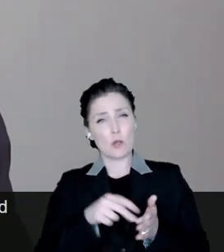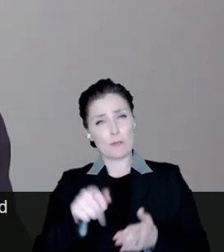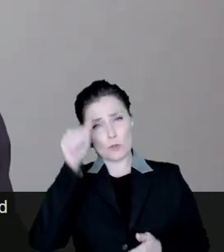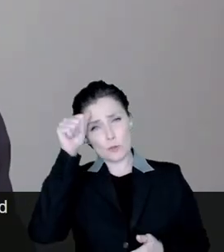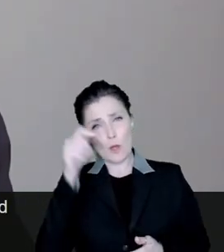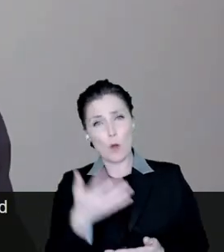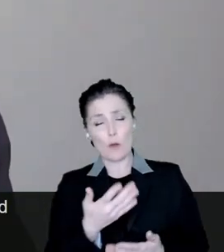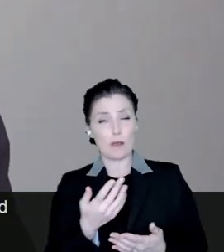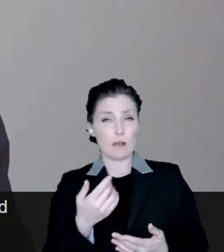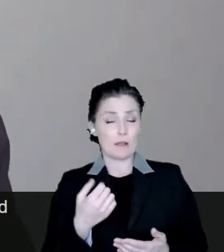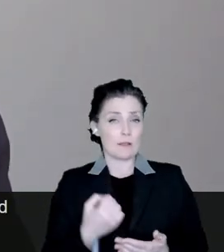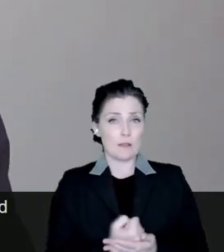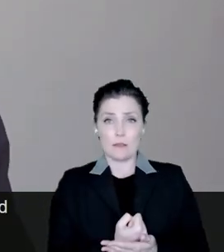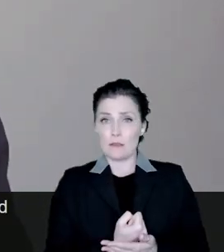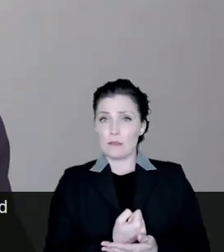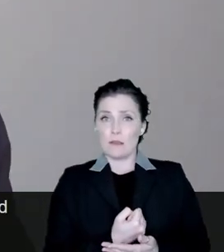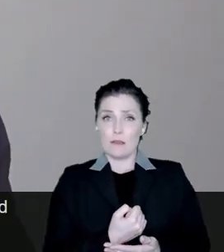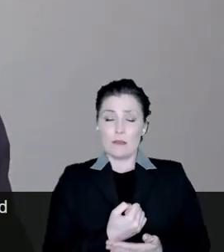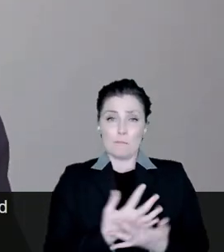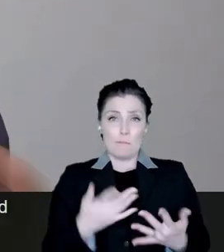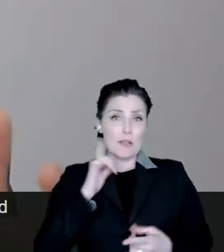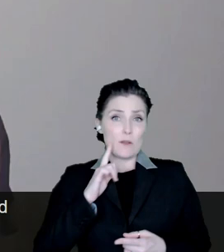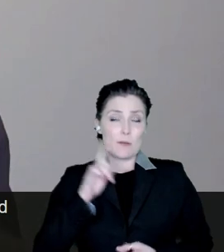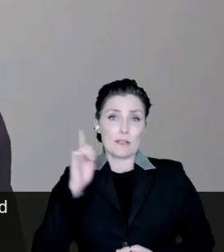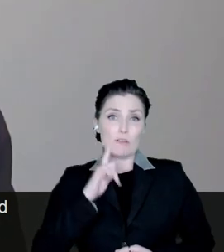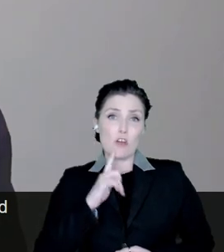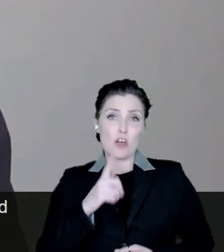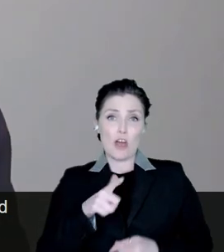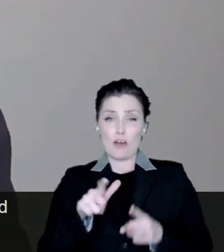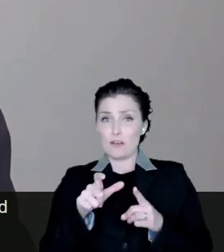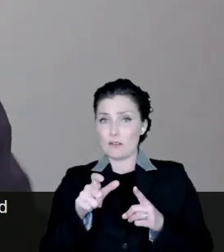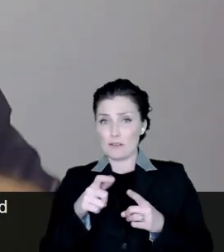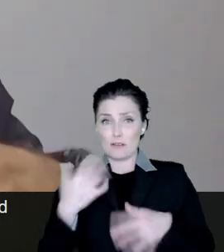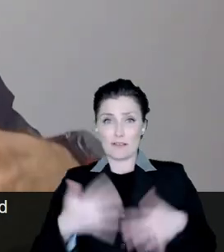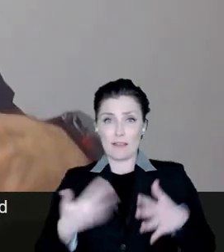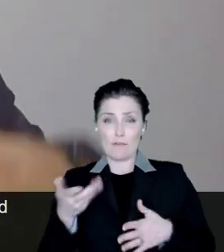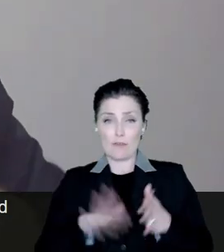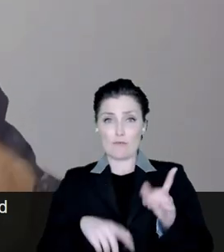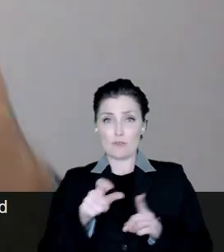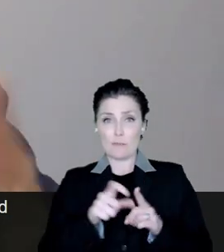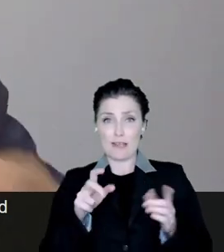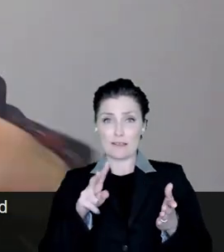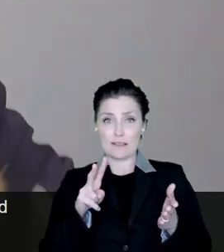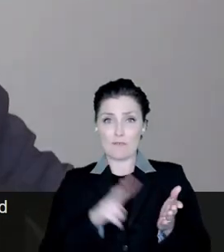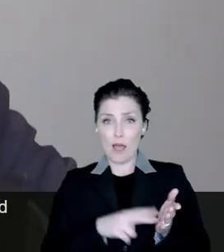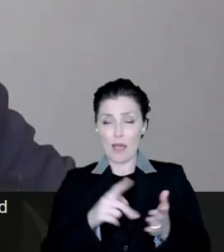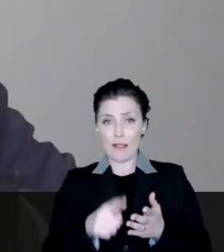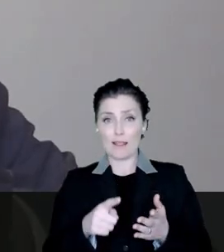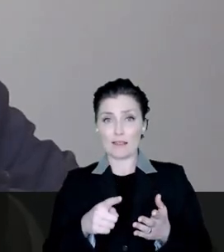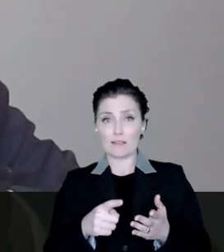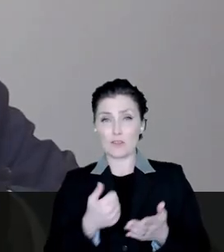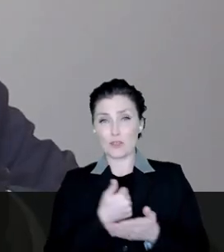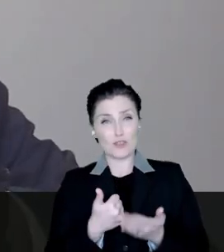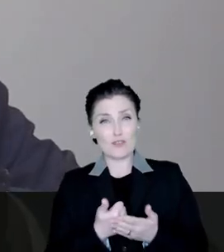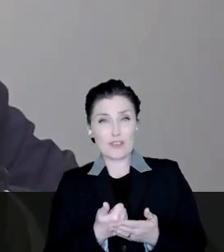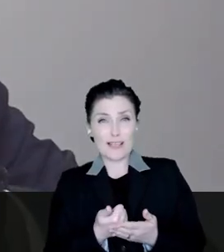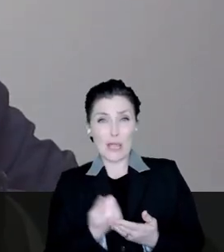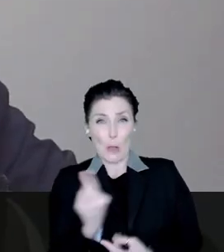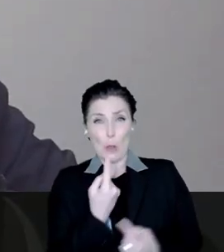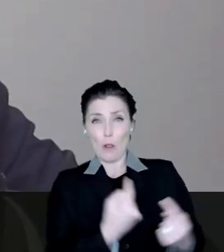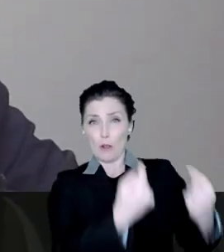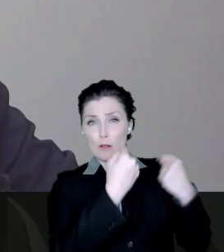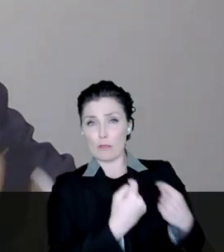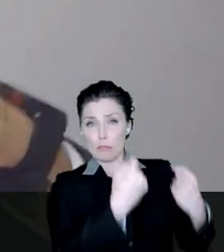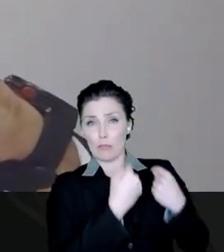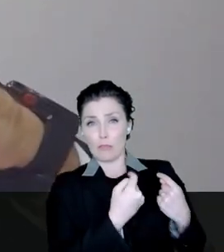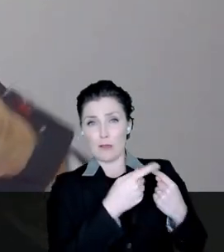women and girls who suffer domestic abuse, domestic violence, often are at the hands of somebody in the home. And the concern